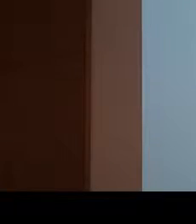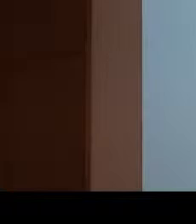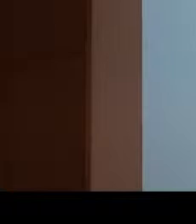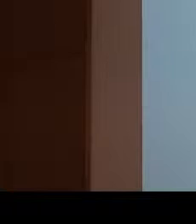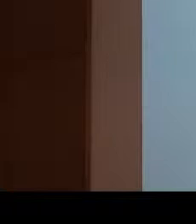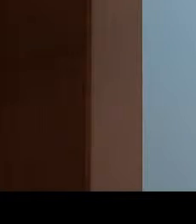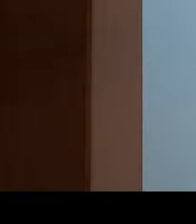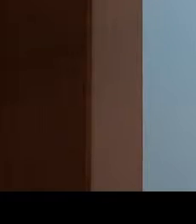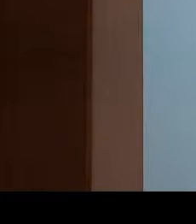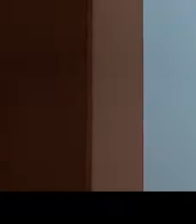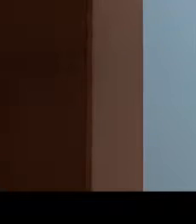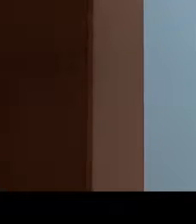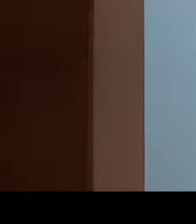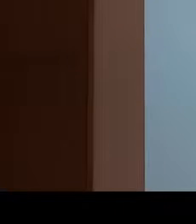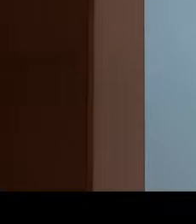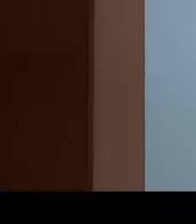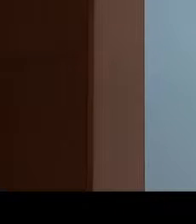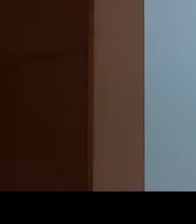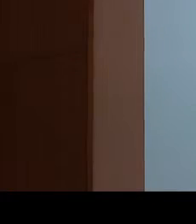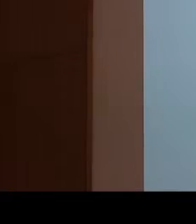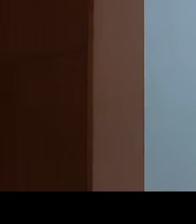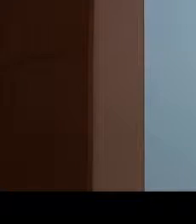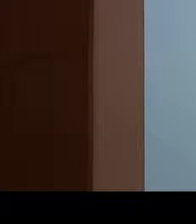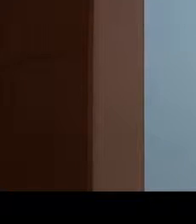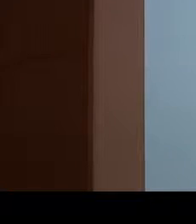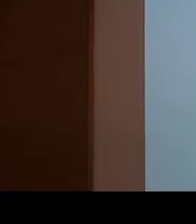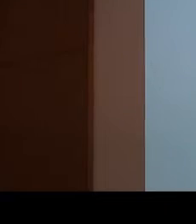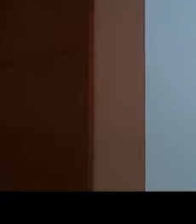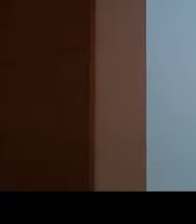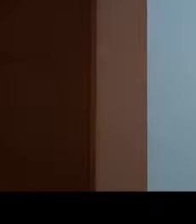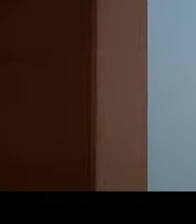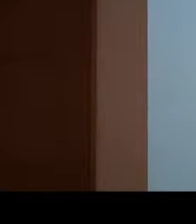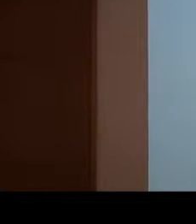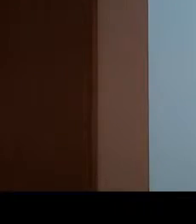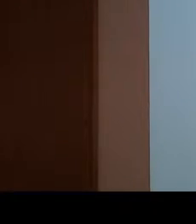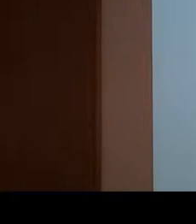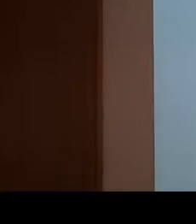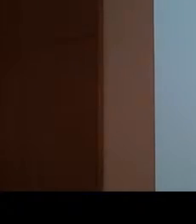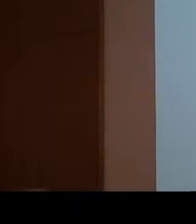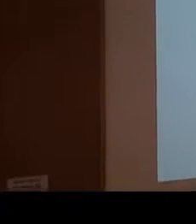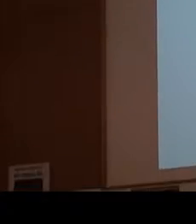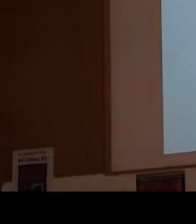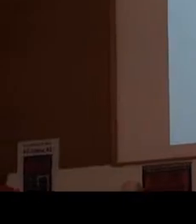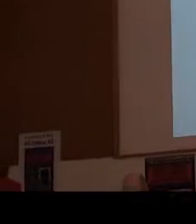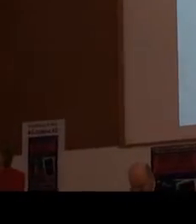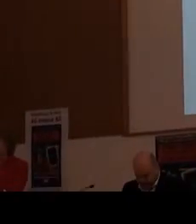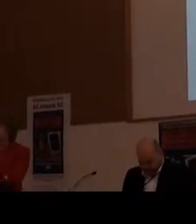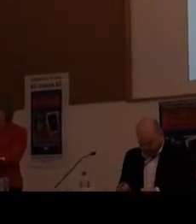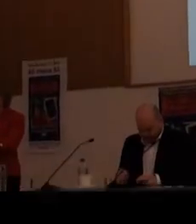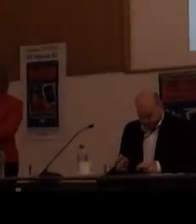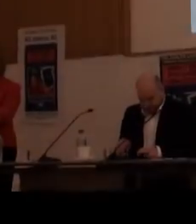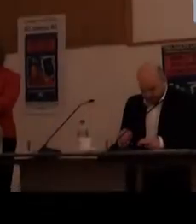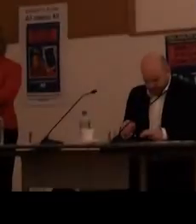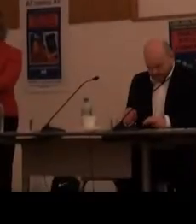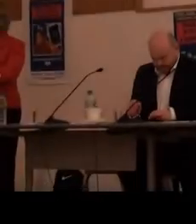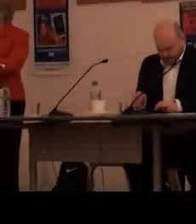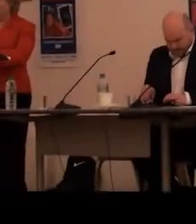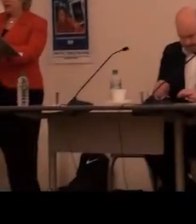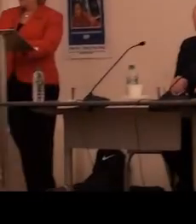other schools that stops children feeling like that, and being able to be like that. In many schools, as you will probably